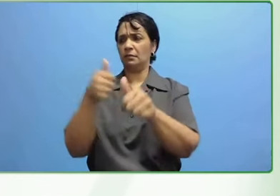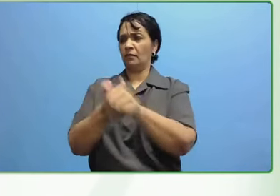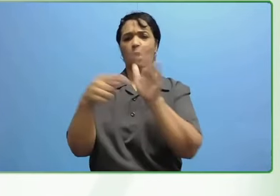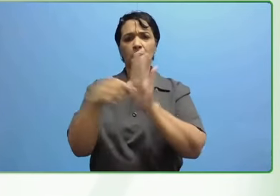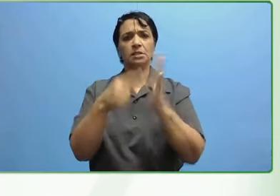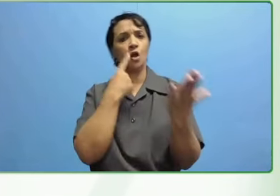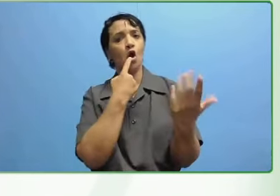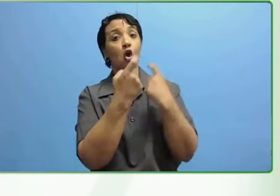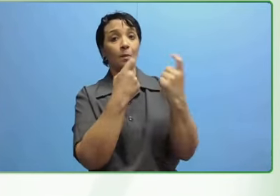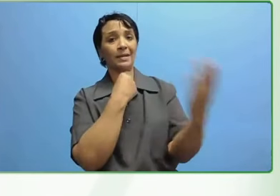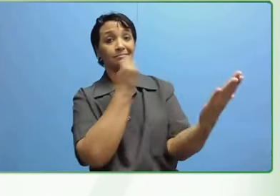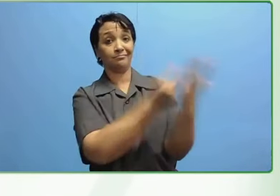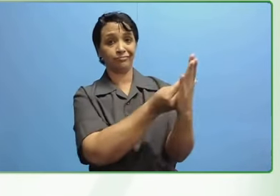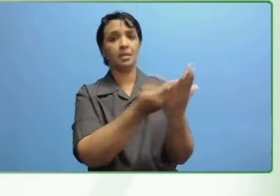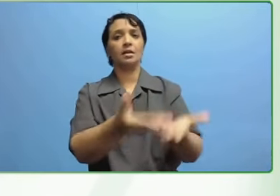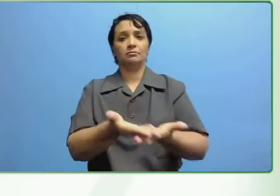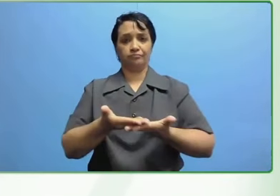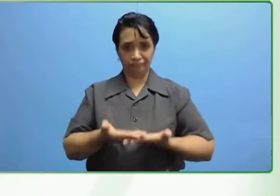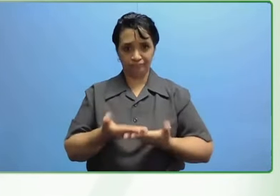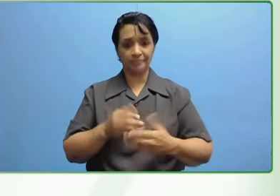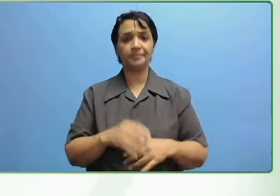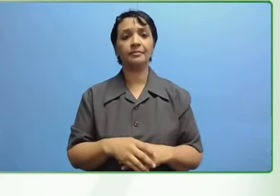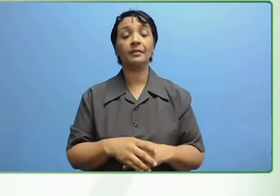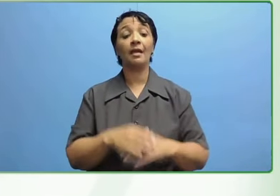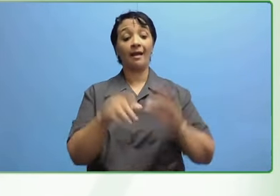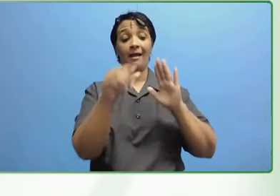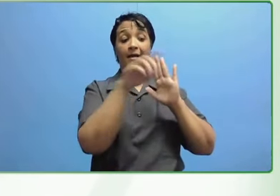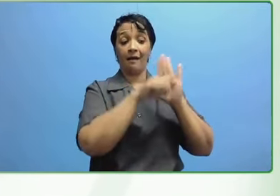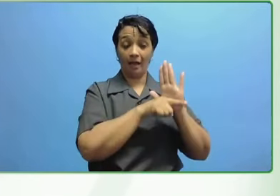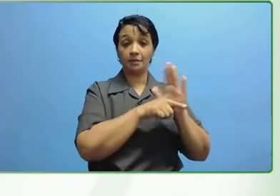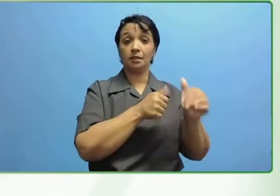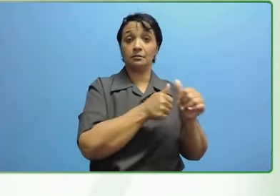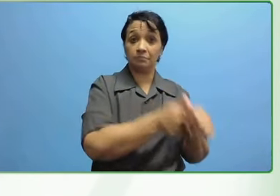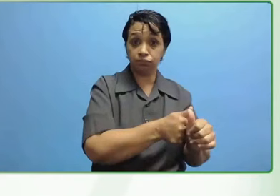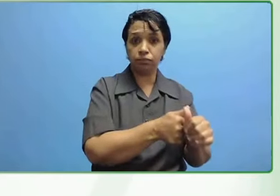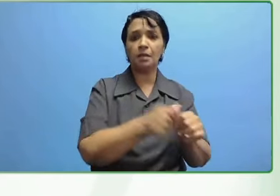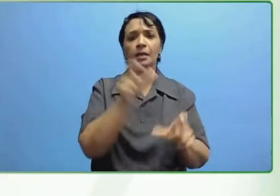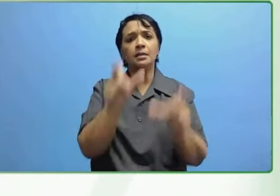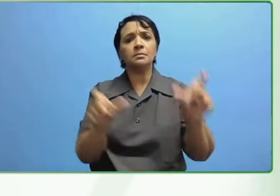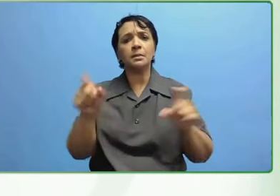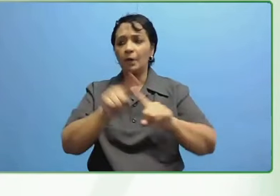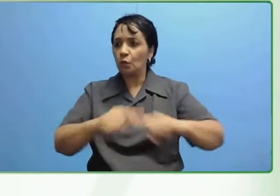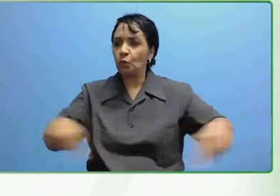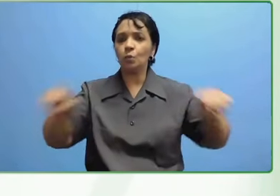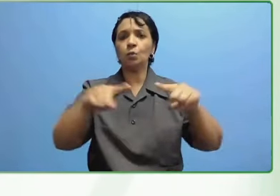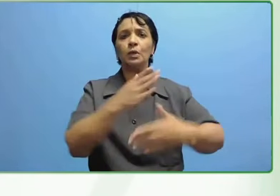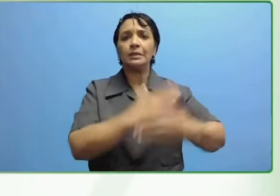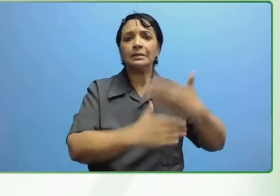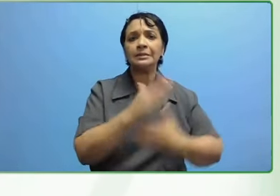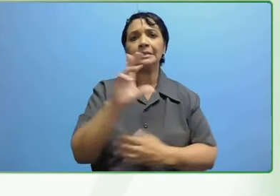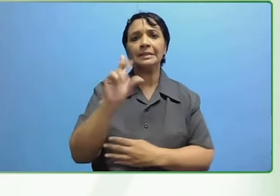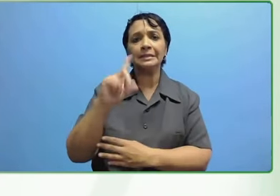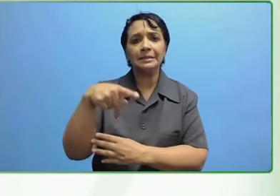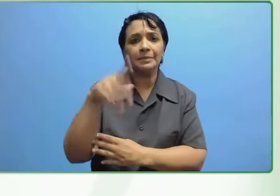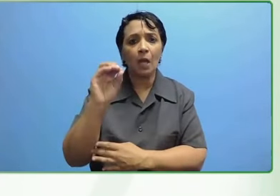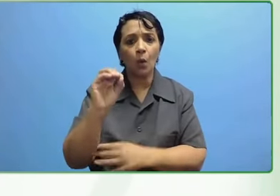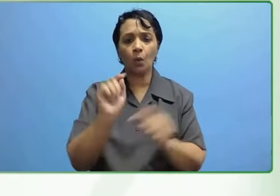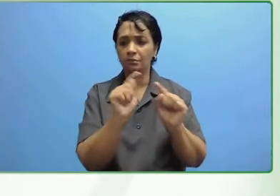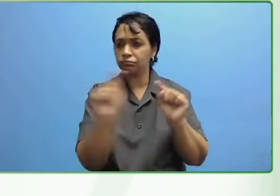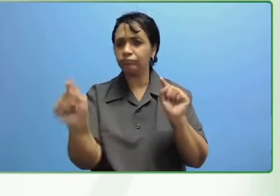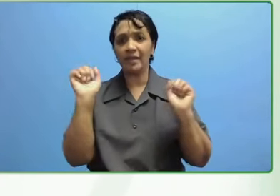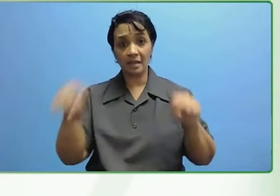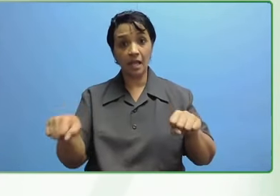not work, the Accessibility Act allows consumers and organizations representing consumers to go to court, to take